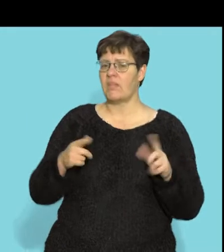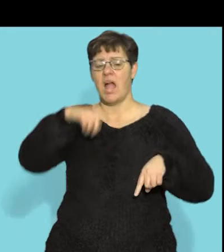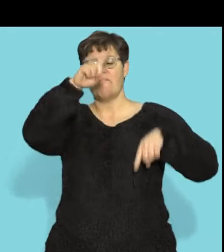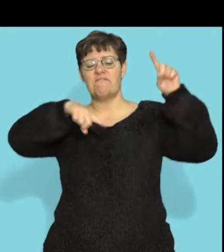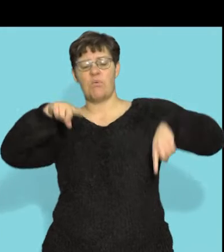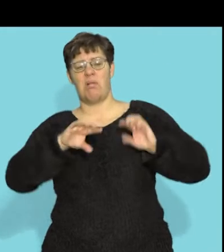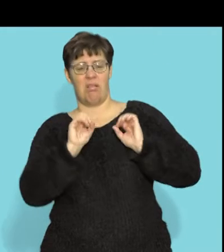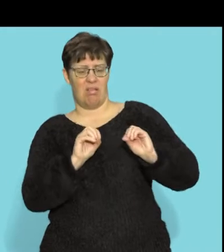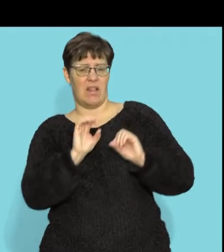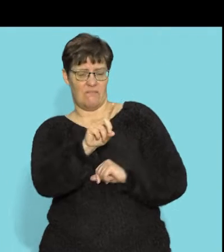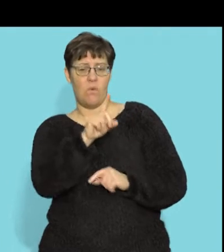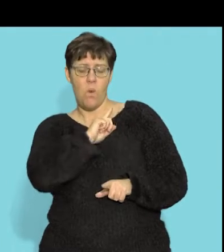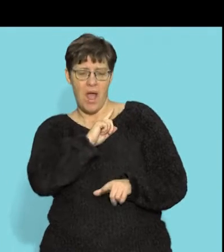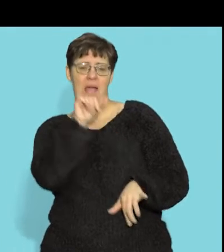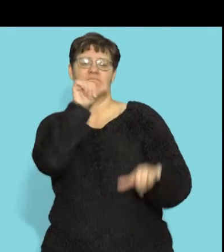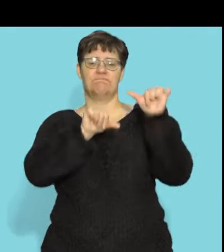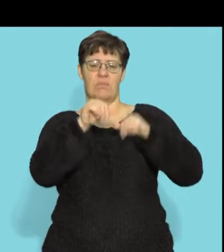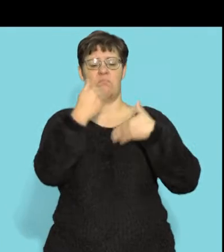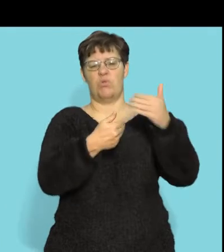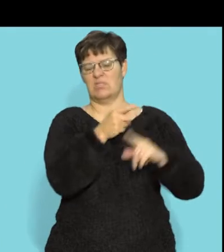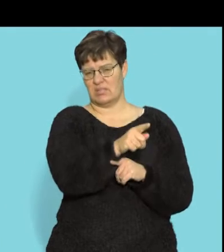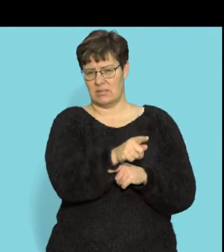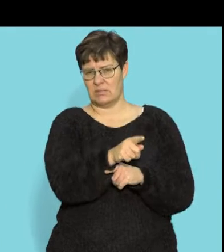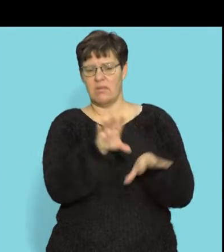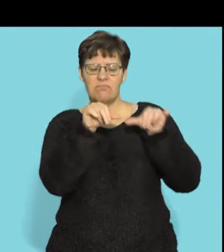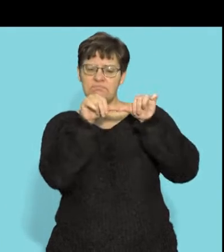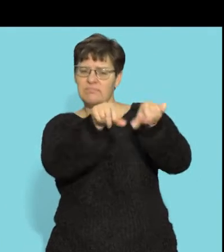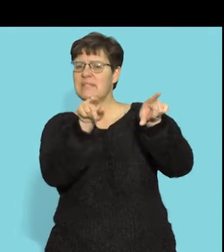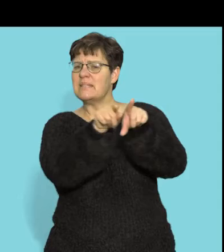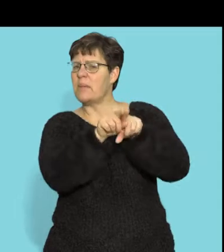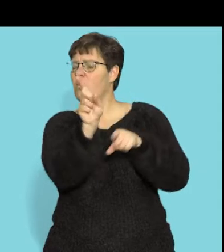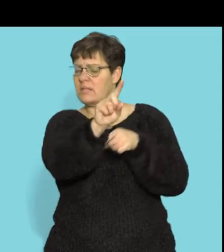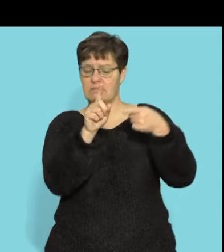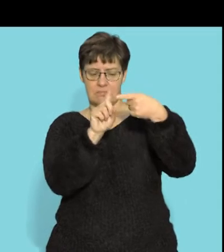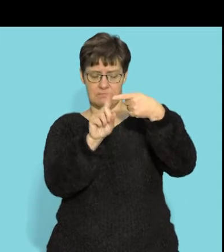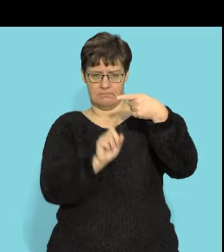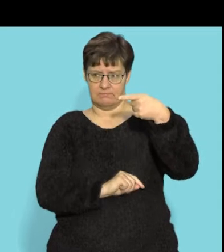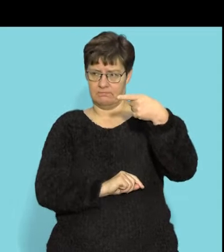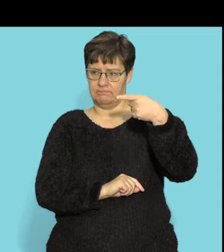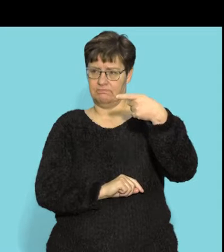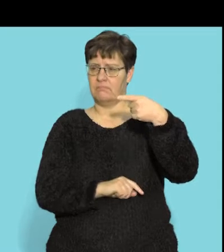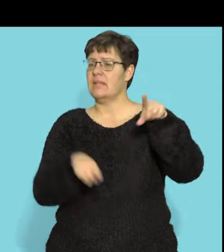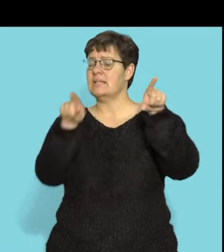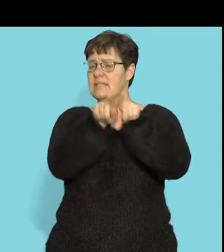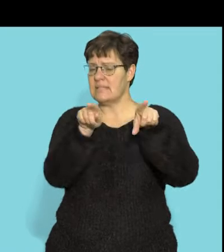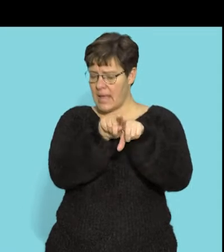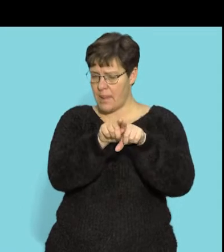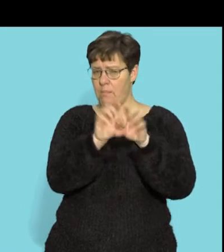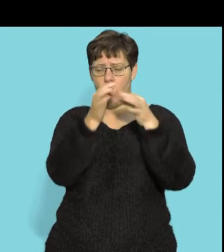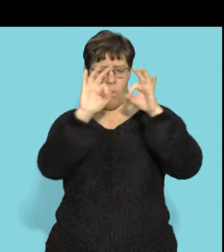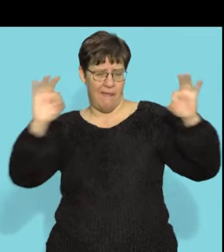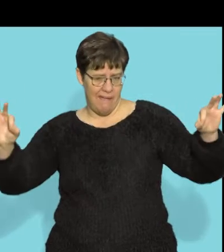terms of the variables, because this is a scientific process, what is it that we're going to keep constant? We'll use the